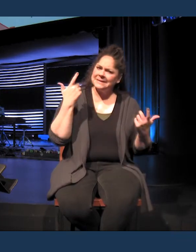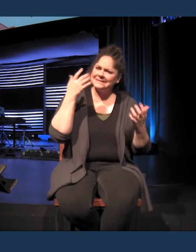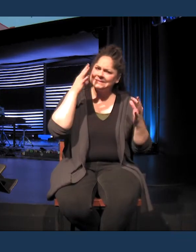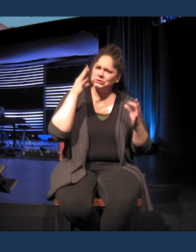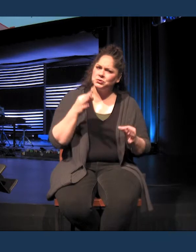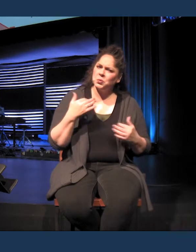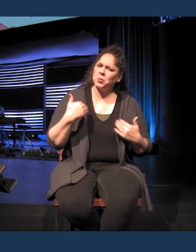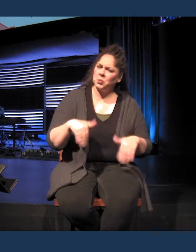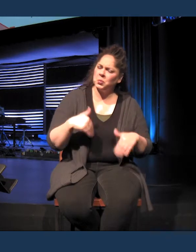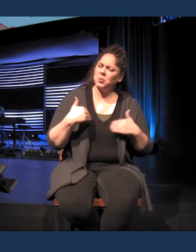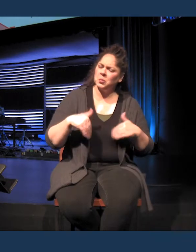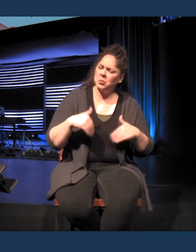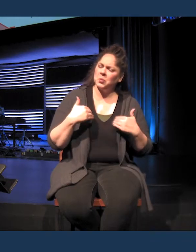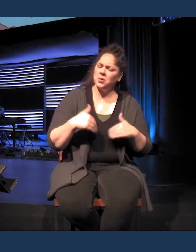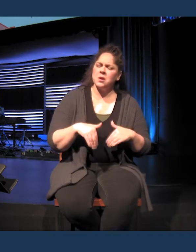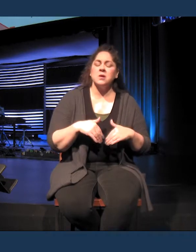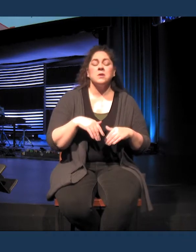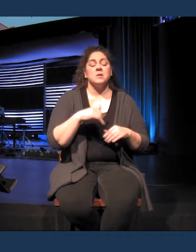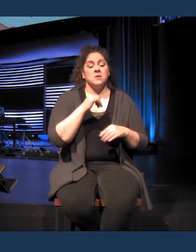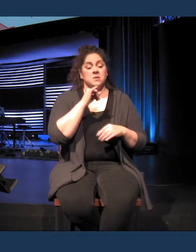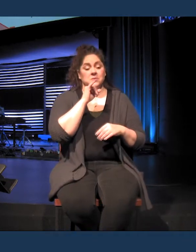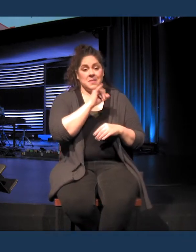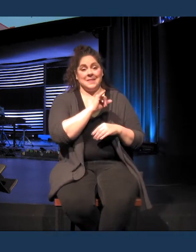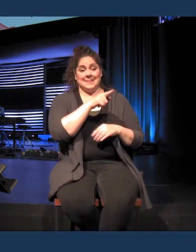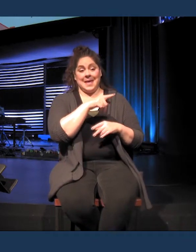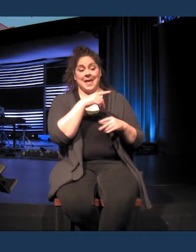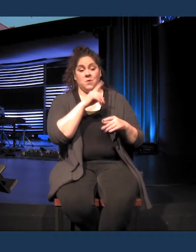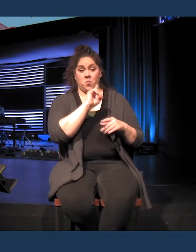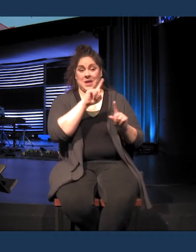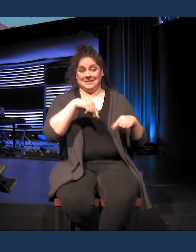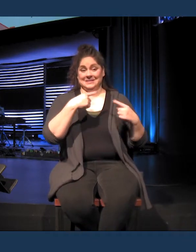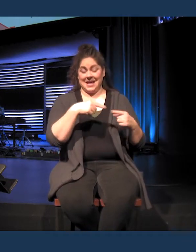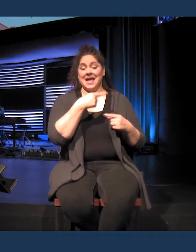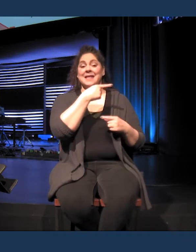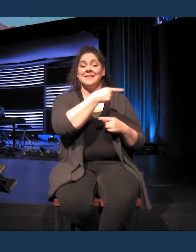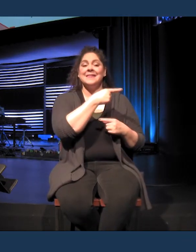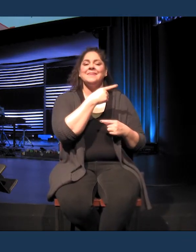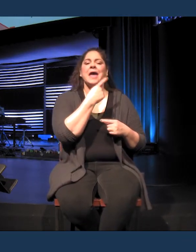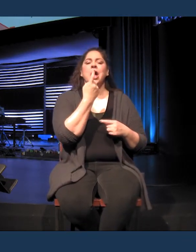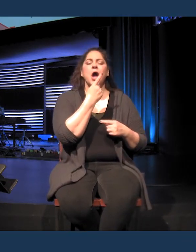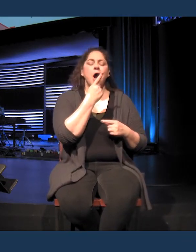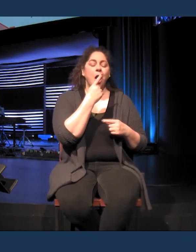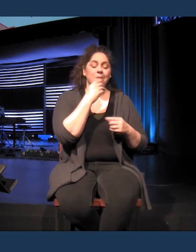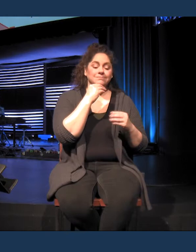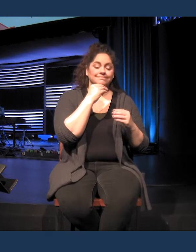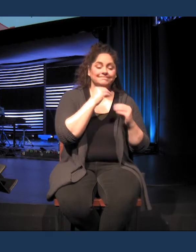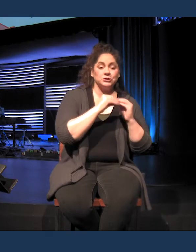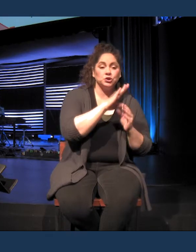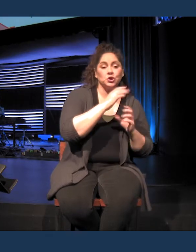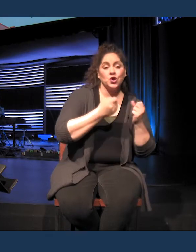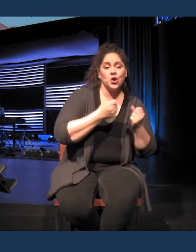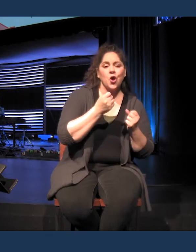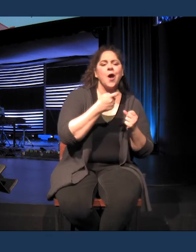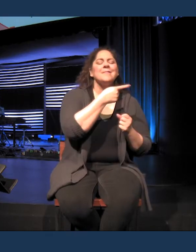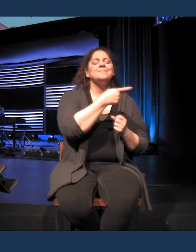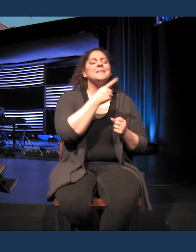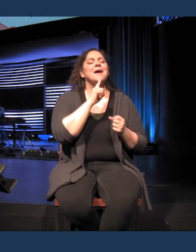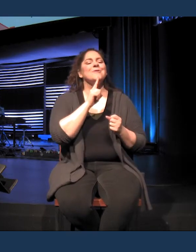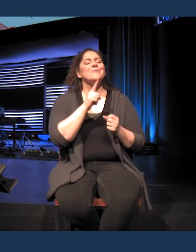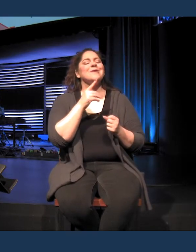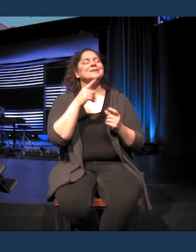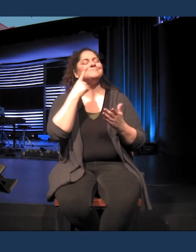decision. So this particular auto place, when they do any type of work on your car, they would also do what's called a courtesy